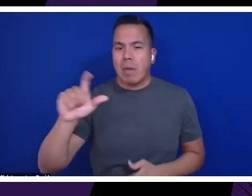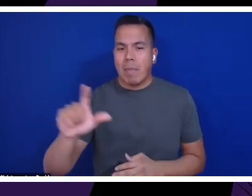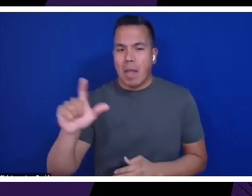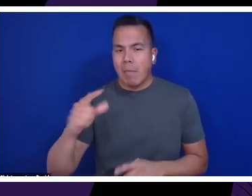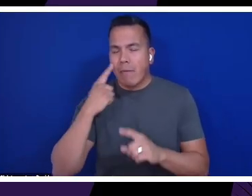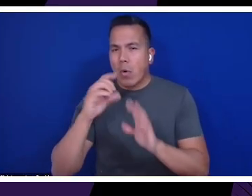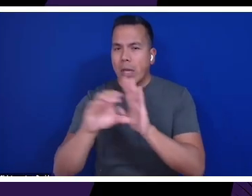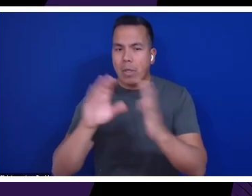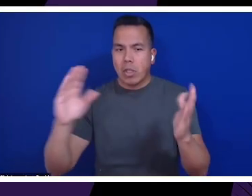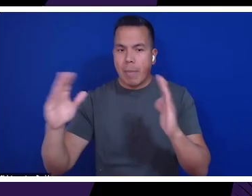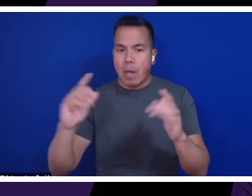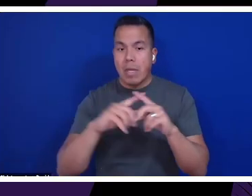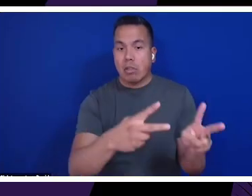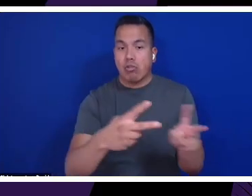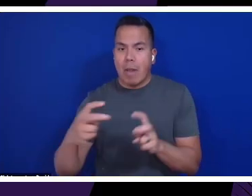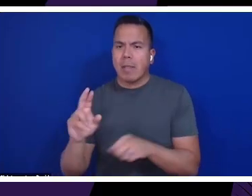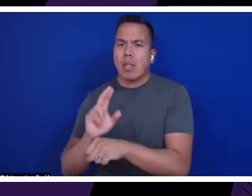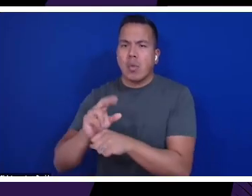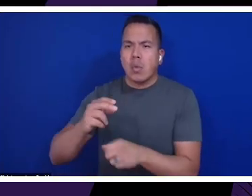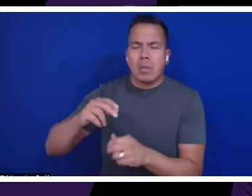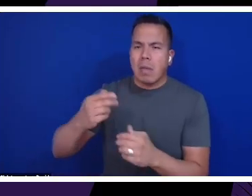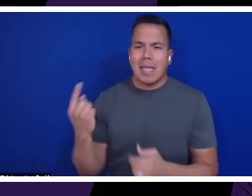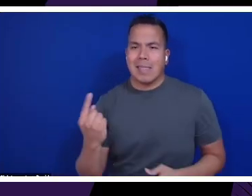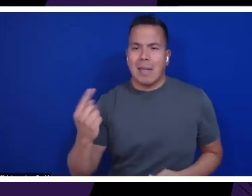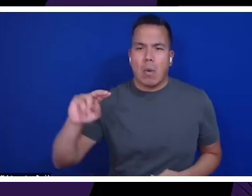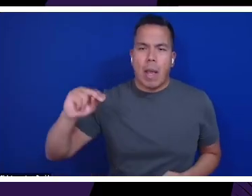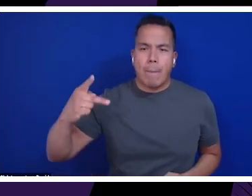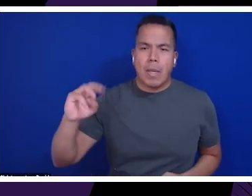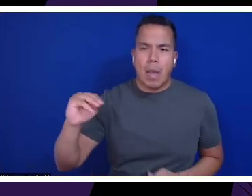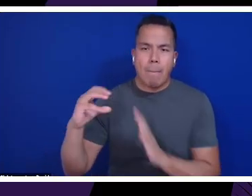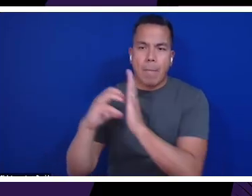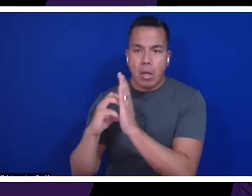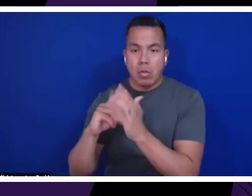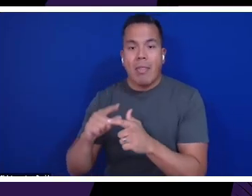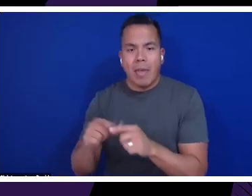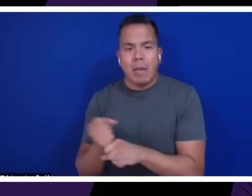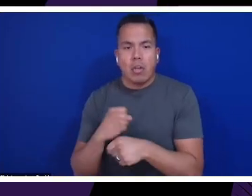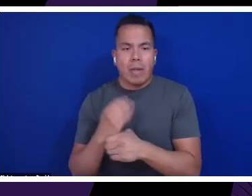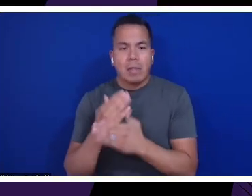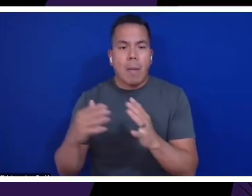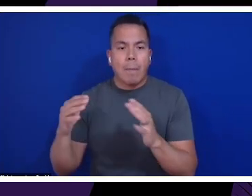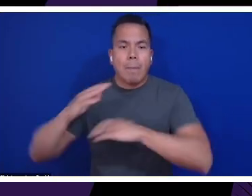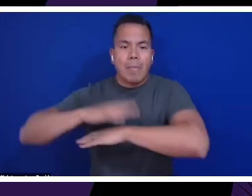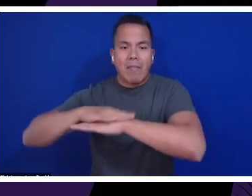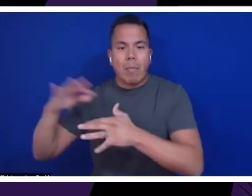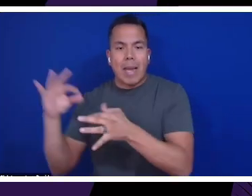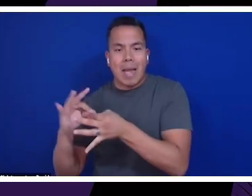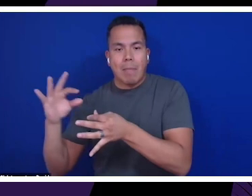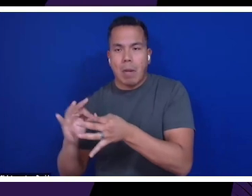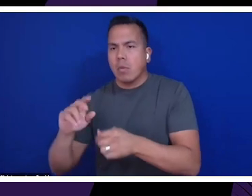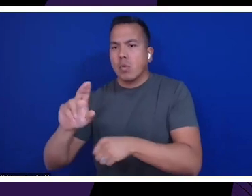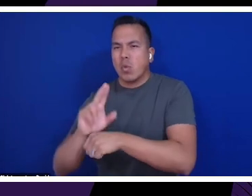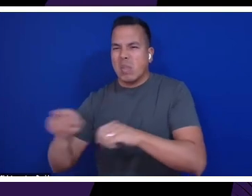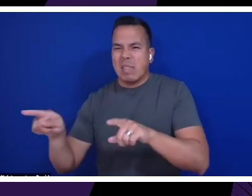module. Then we would build platform adapters that would allow both processing and p5.js to use the same underlying comparison